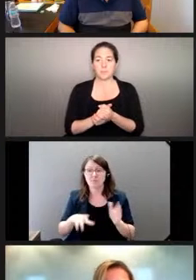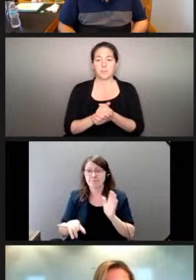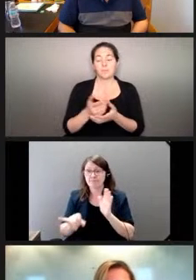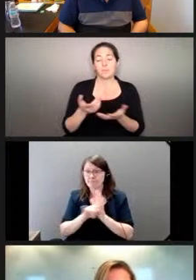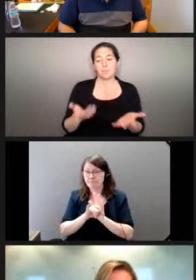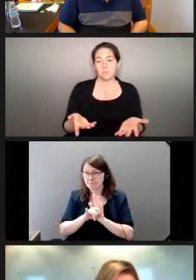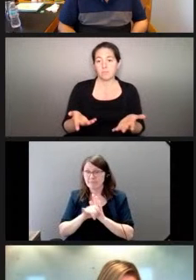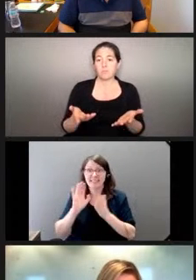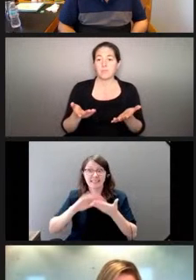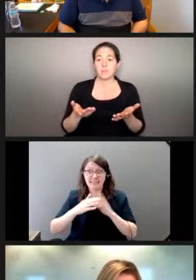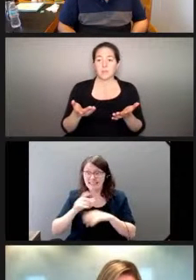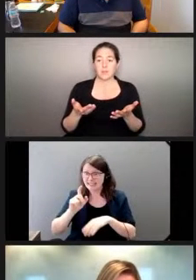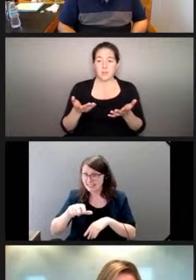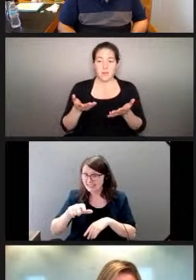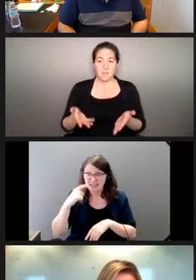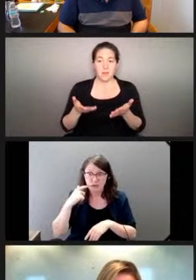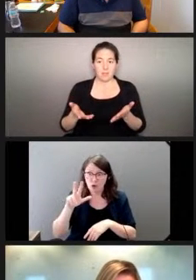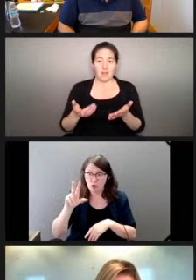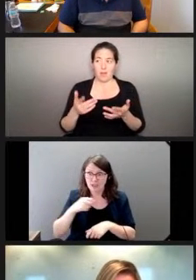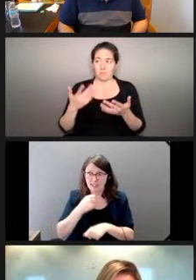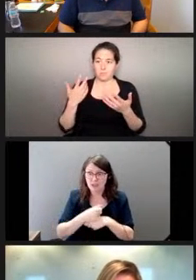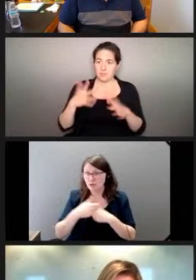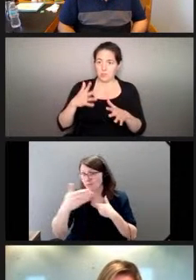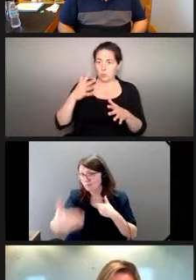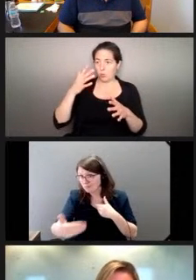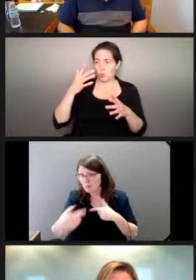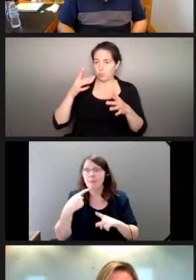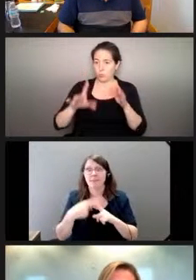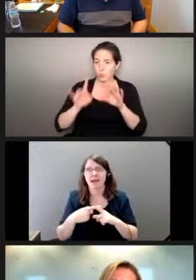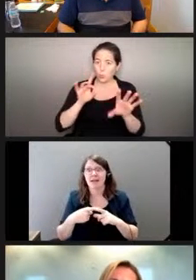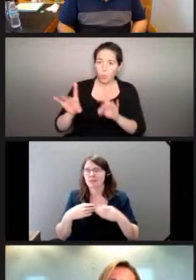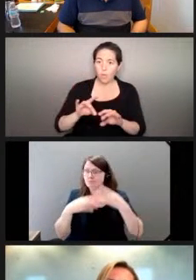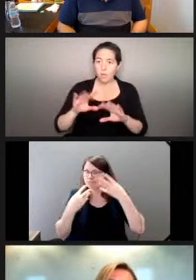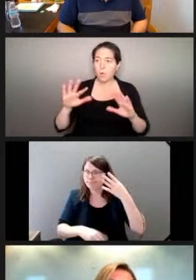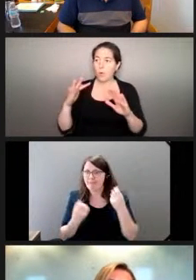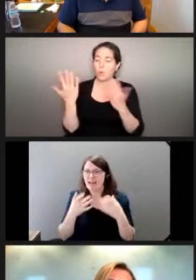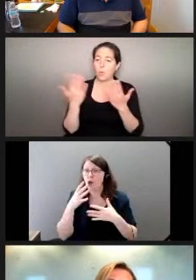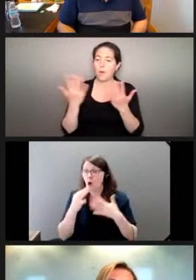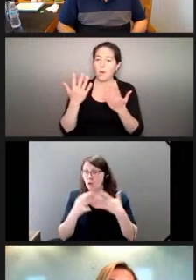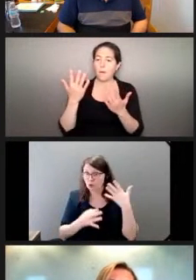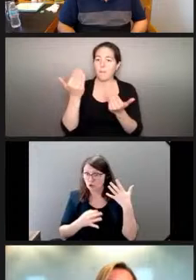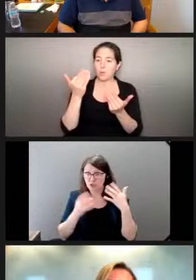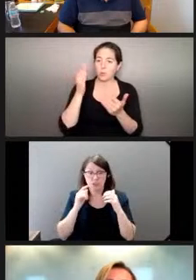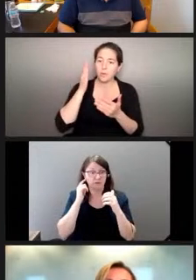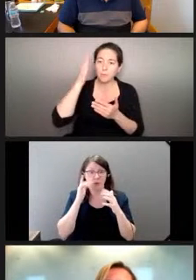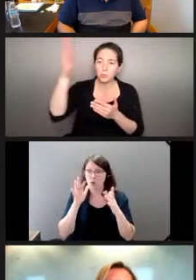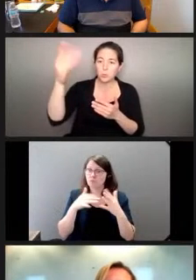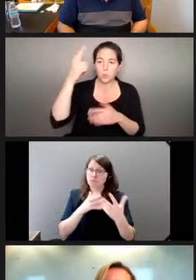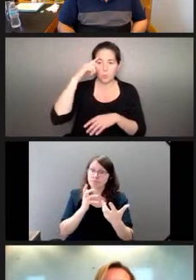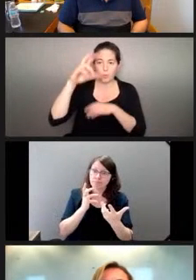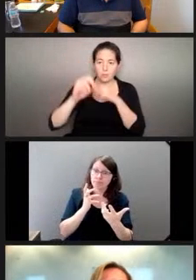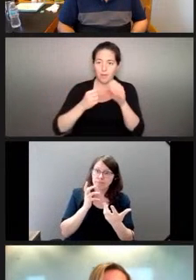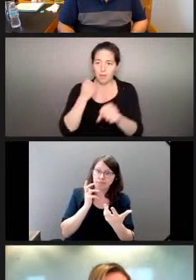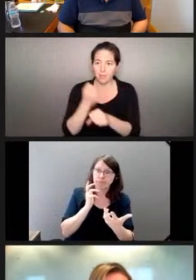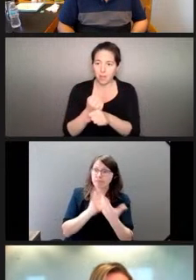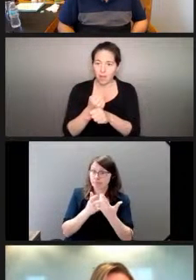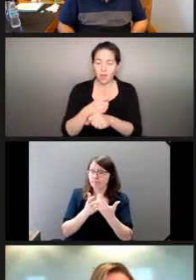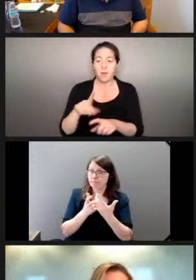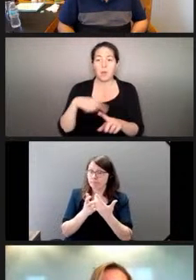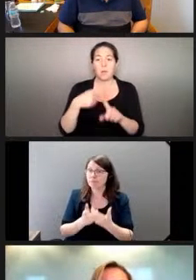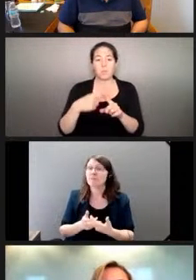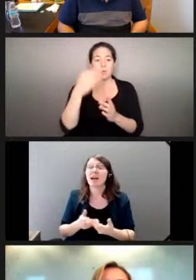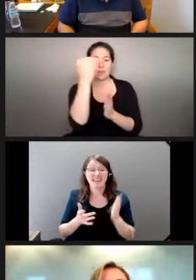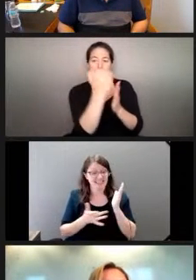along with a long list of options available to meet these needs, the technical consulting team will evaluate each of the